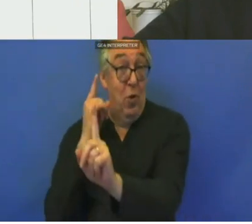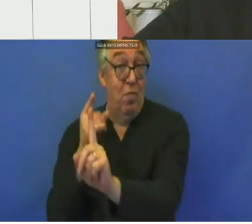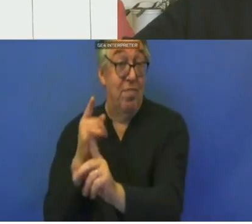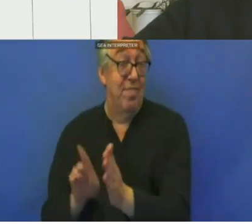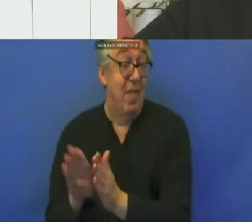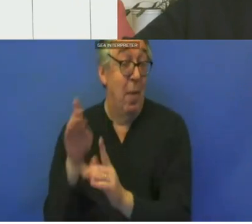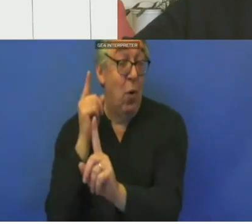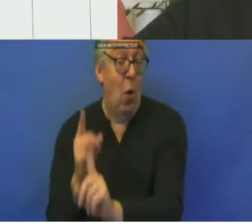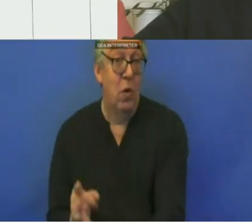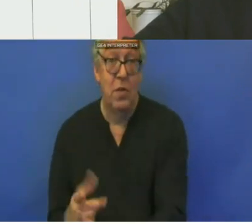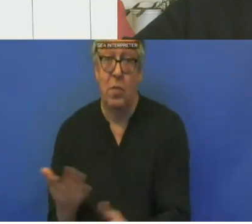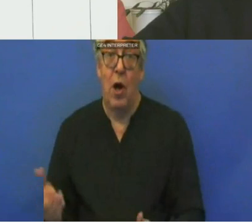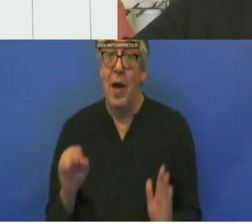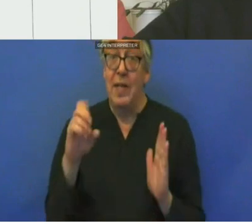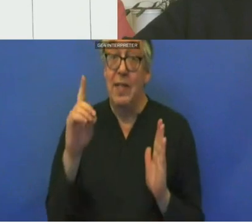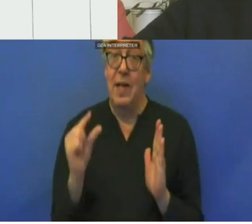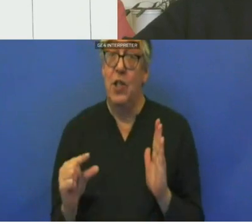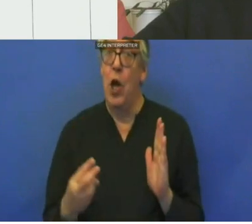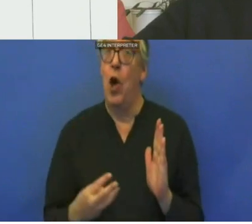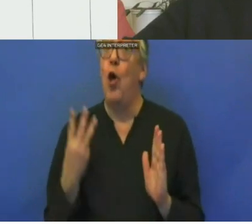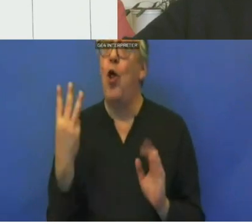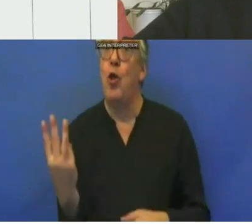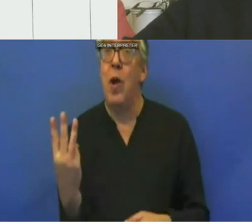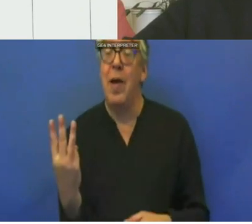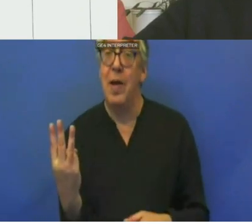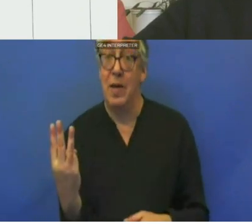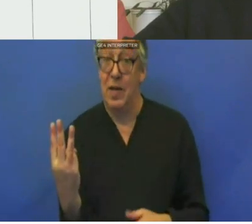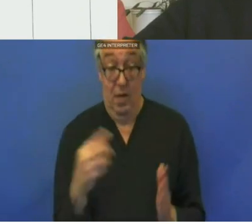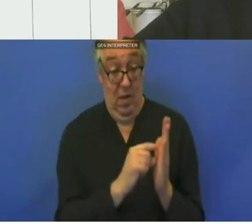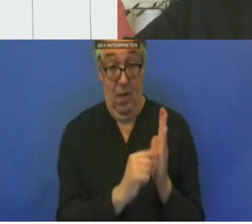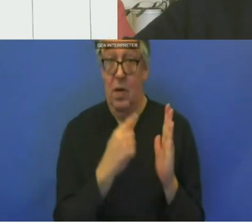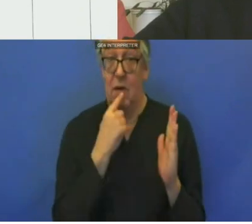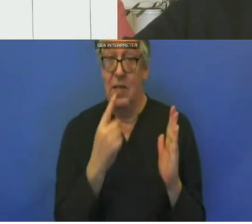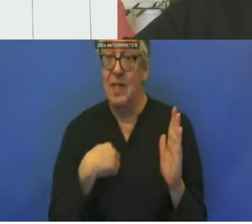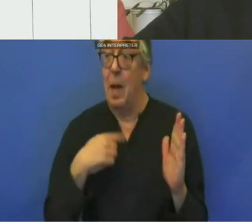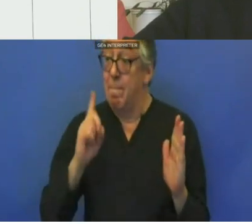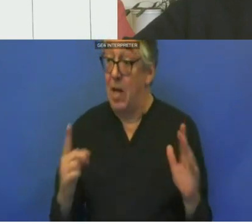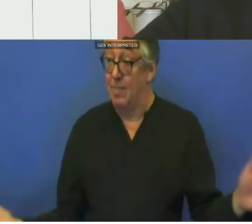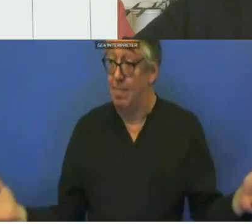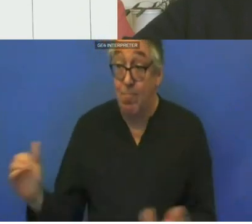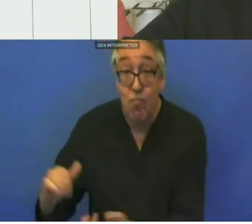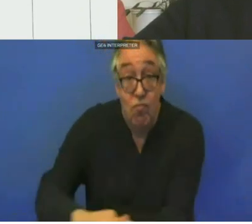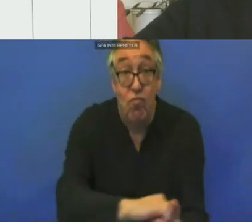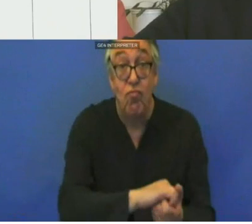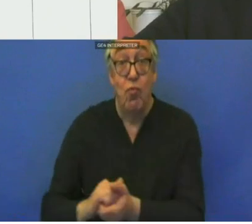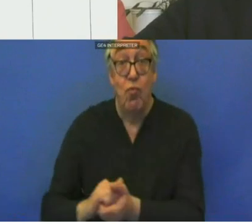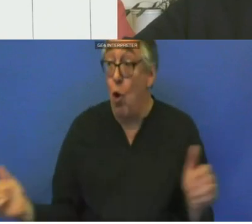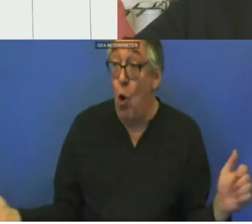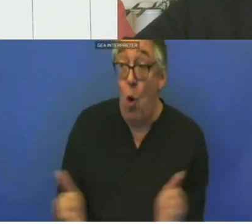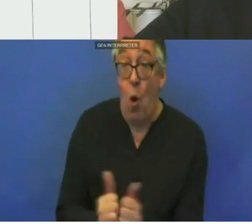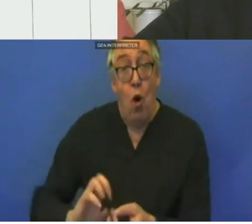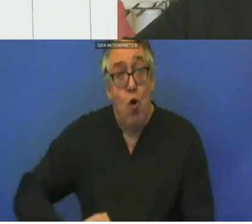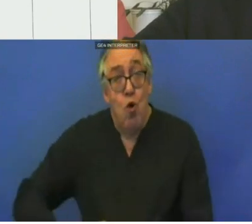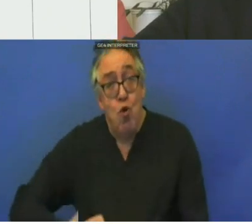the collaborative action and co-creative action that can hopefully lead to